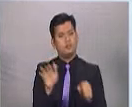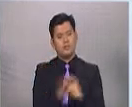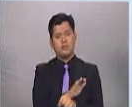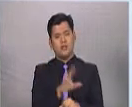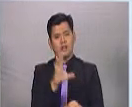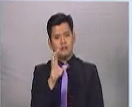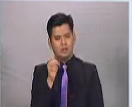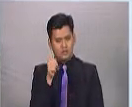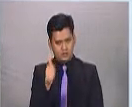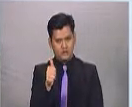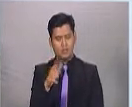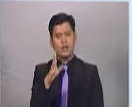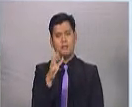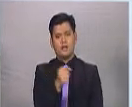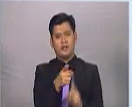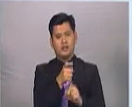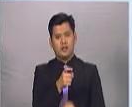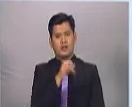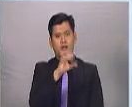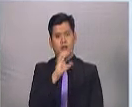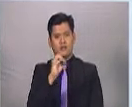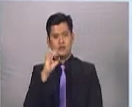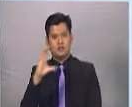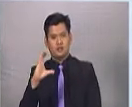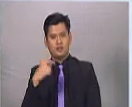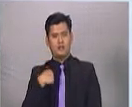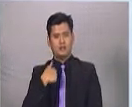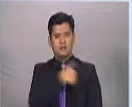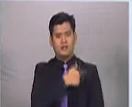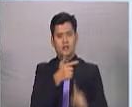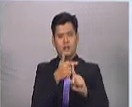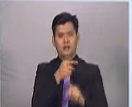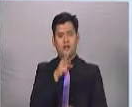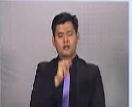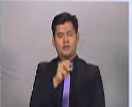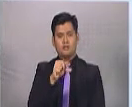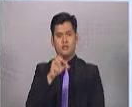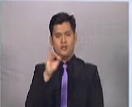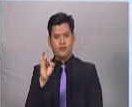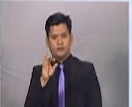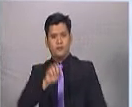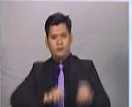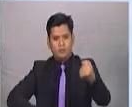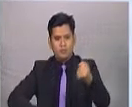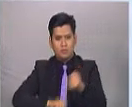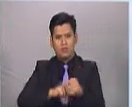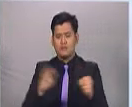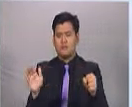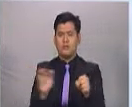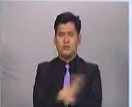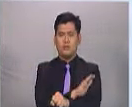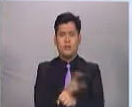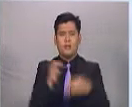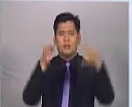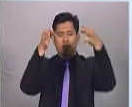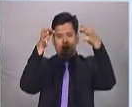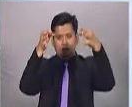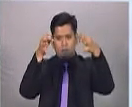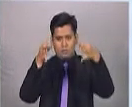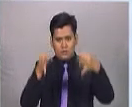for our standpoint from a fraternity, a gymnastics fraternity, you know, I'm highly encouraged